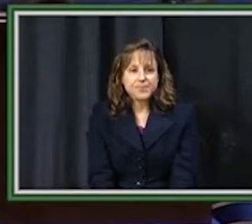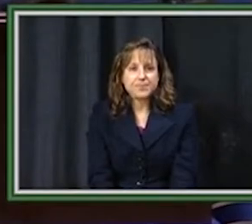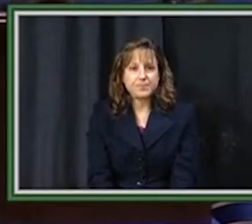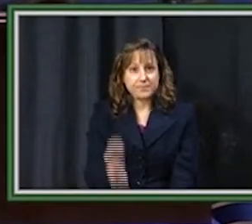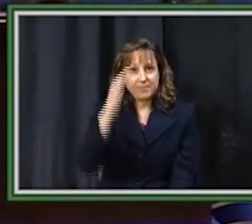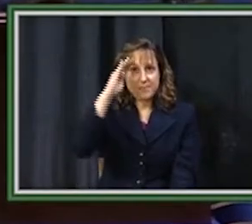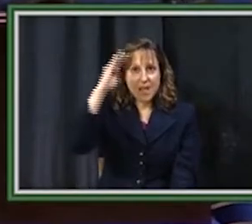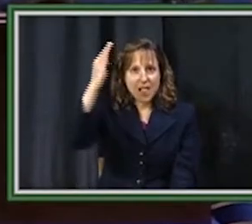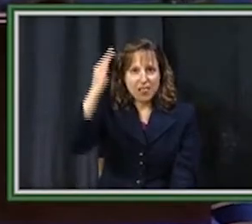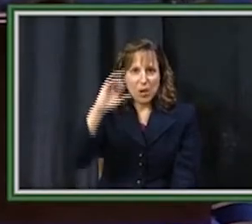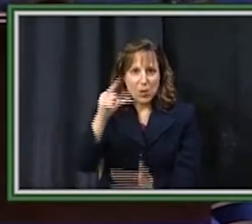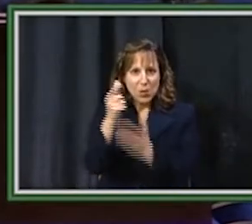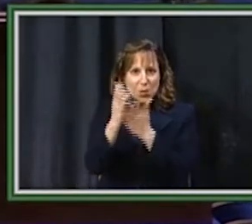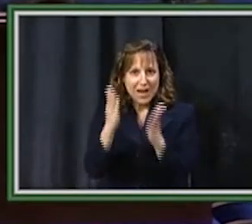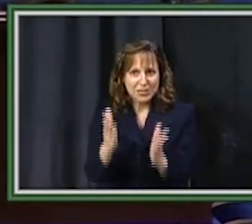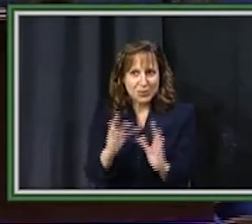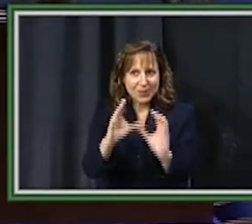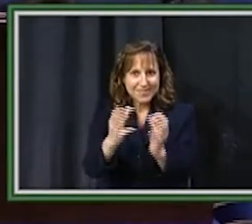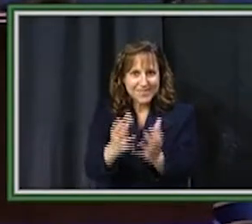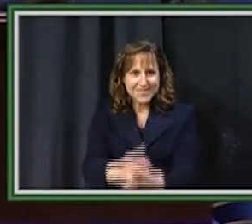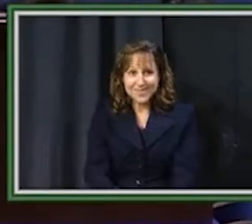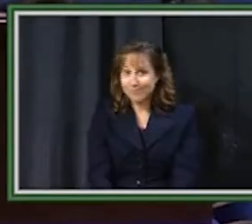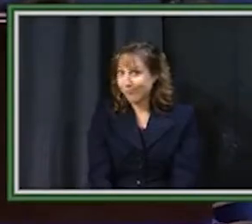Hello, graduates.